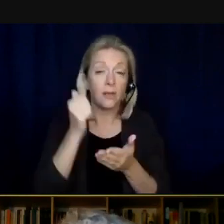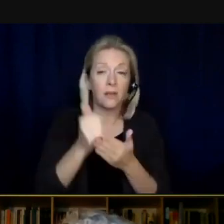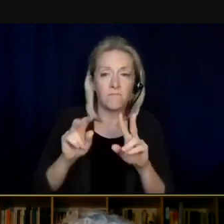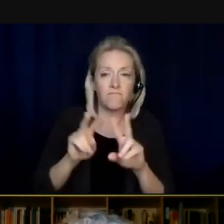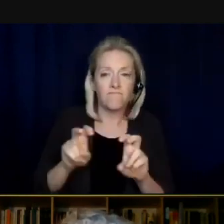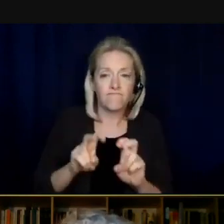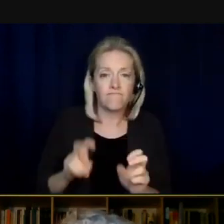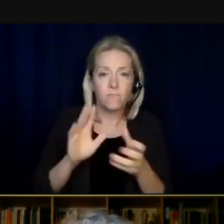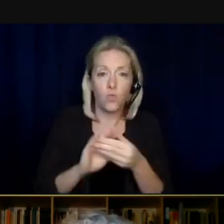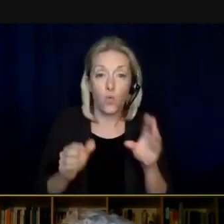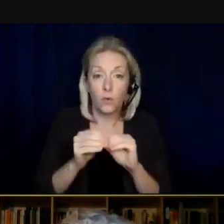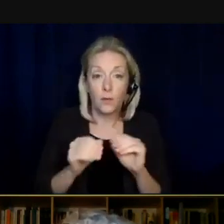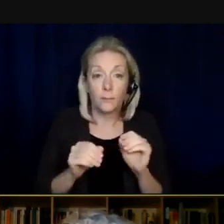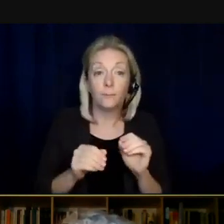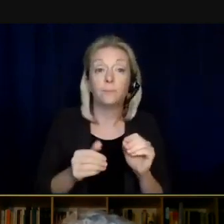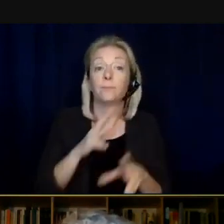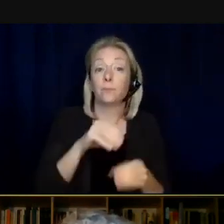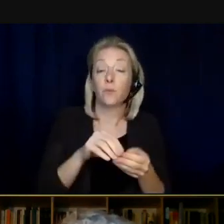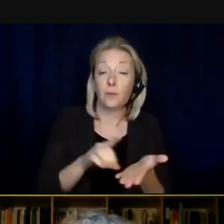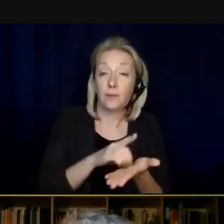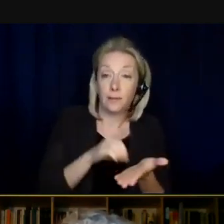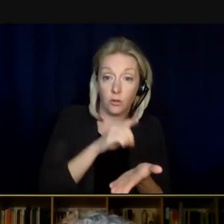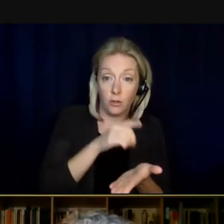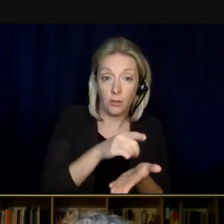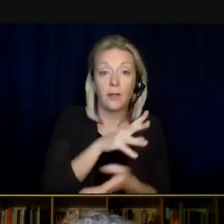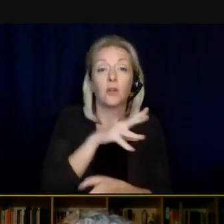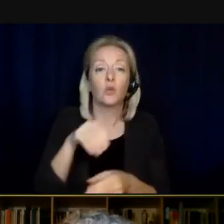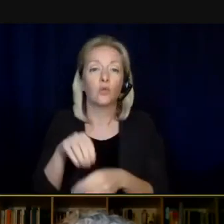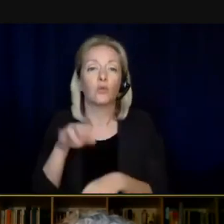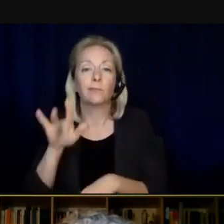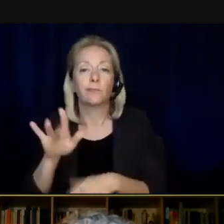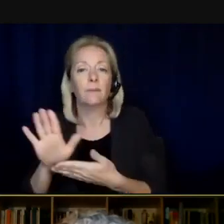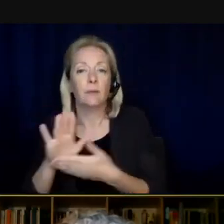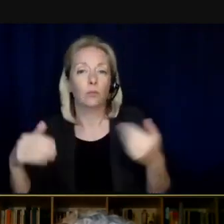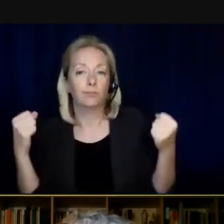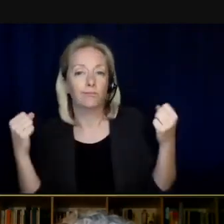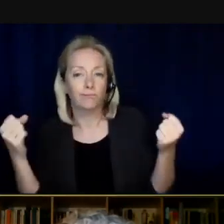on the screen. There's also a dictionary, and of course the ASL.